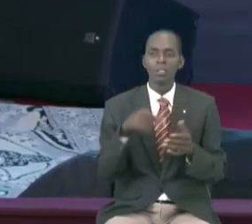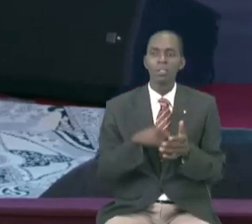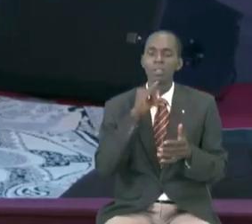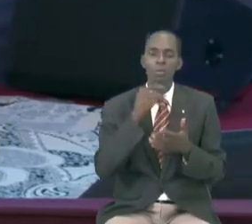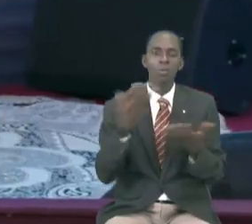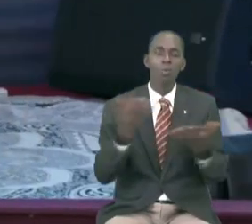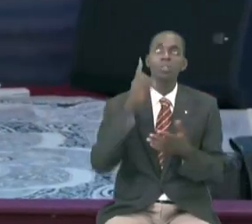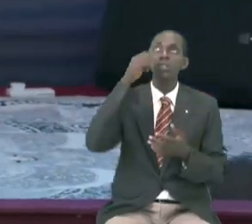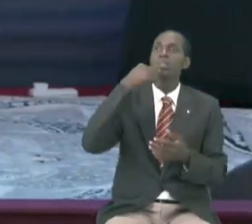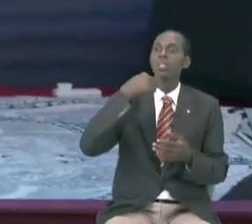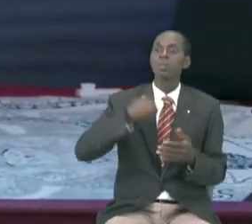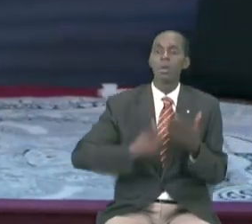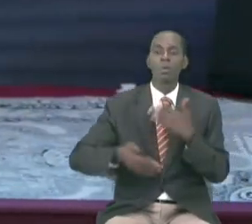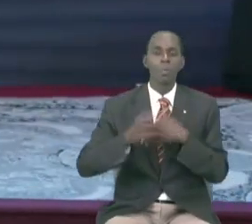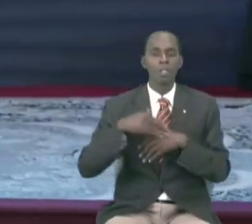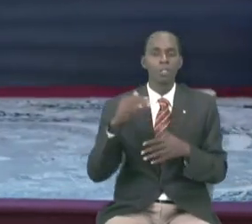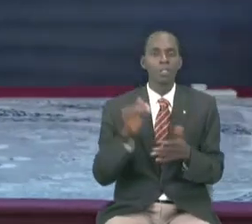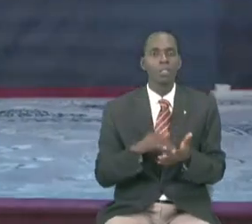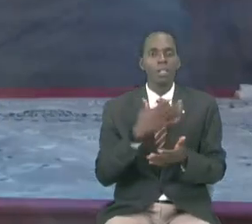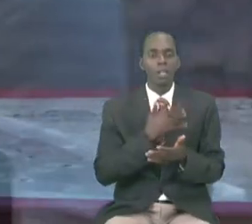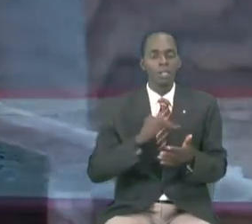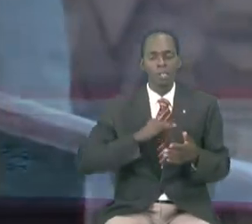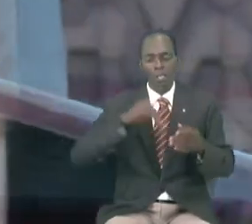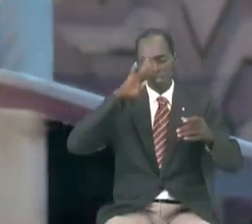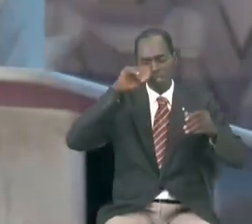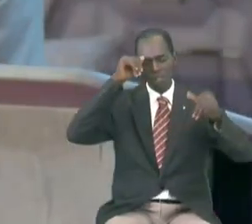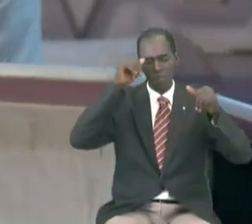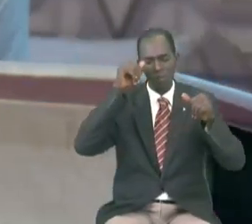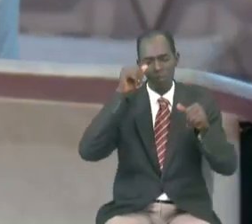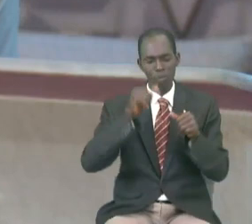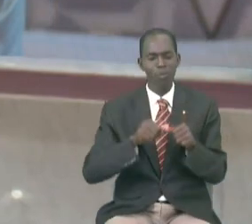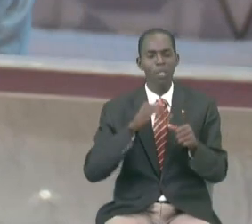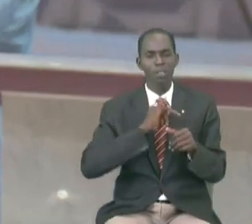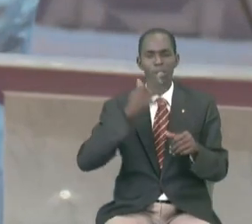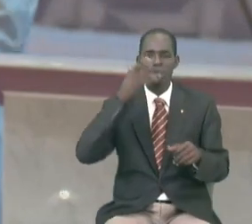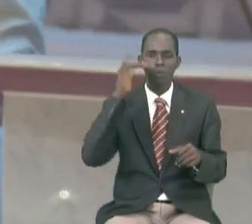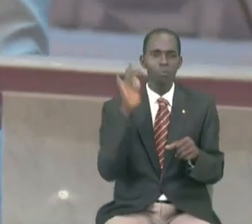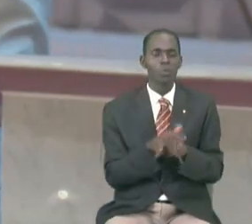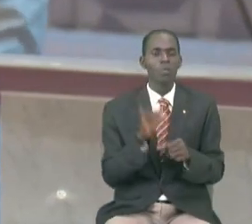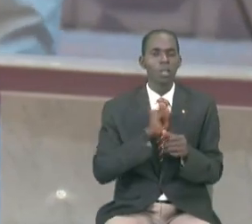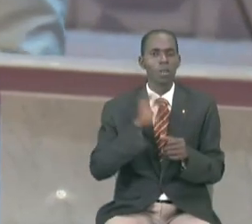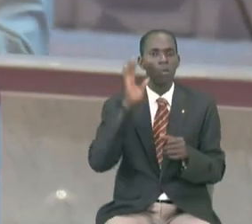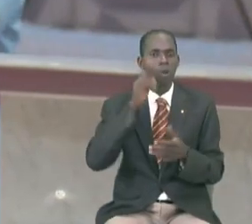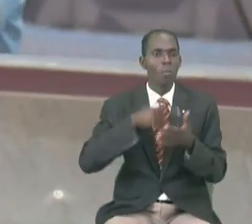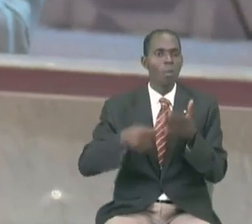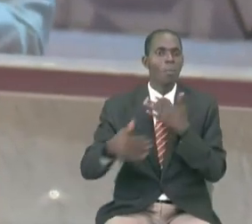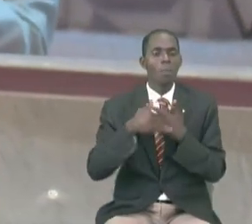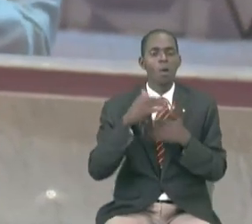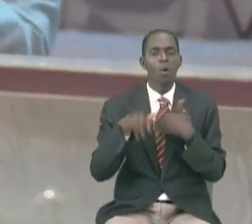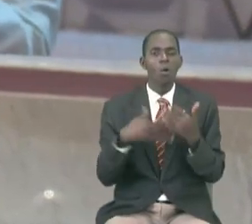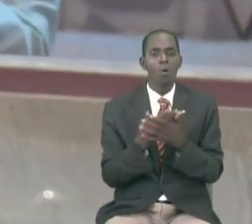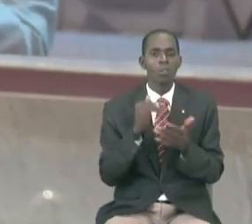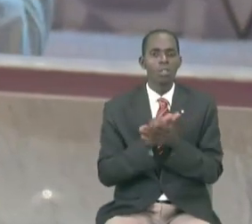ever vowed anything, consecrated anything? Have you ever laid anything on the altar? And you